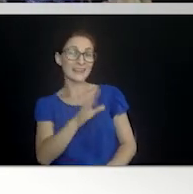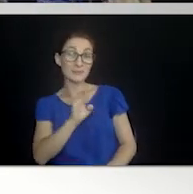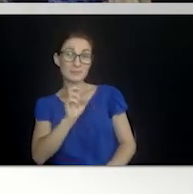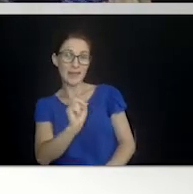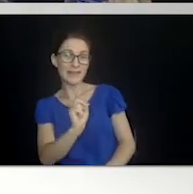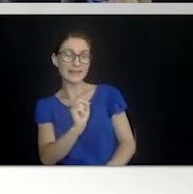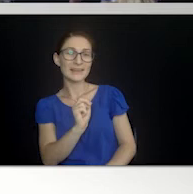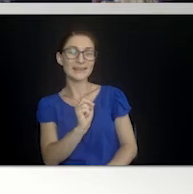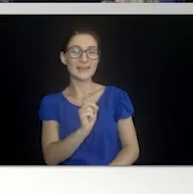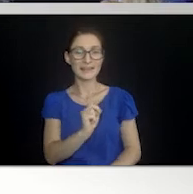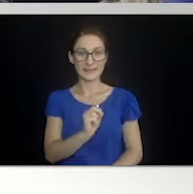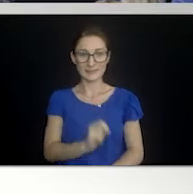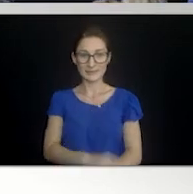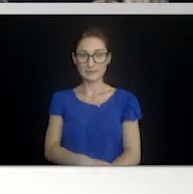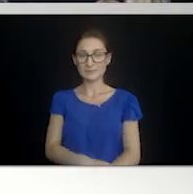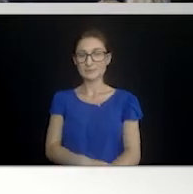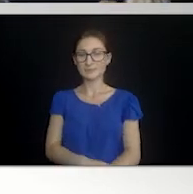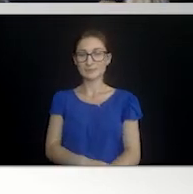you, Ben.